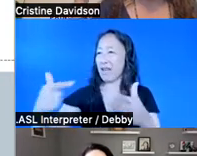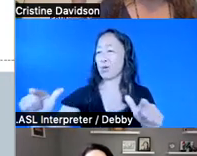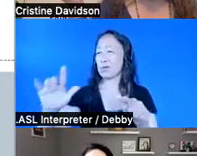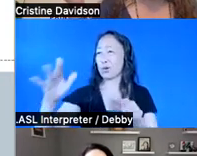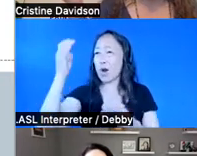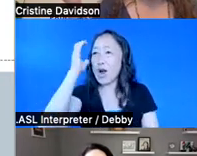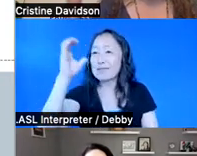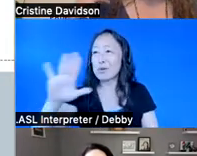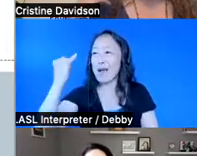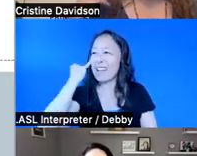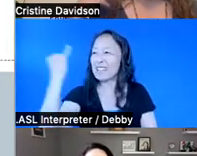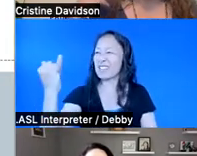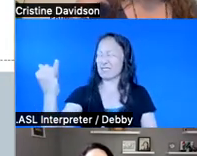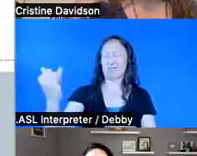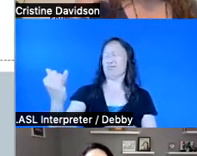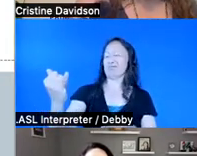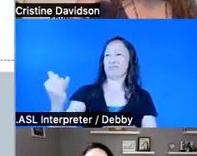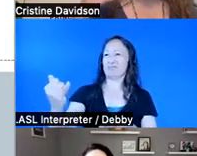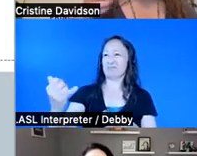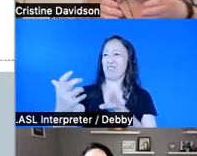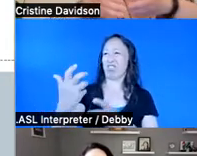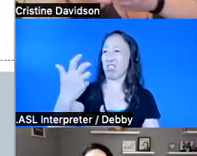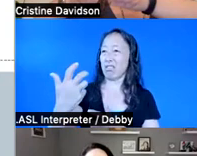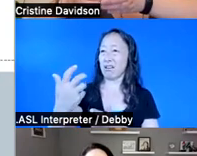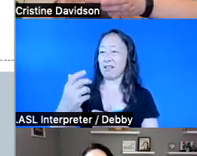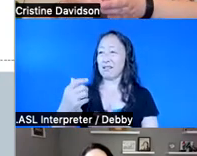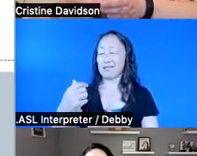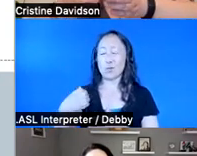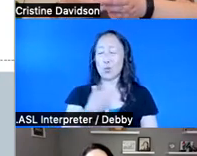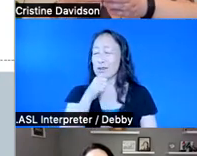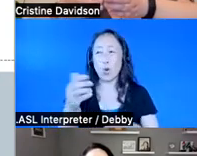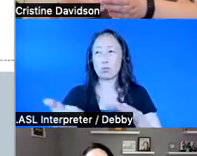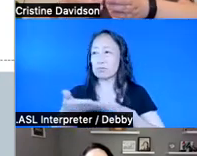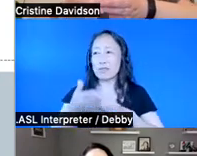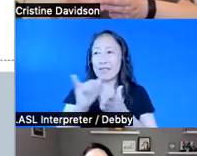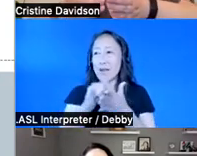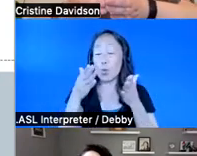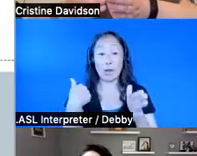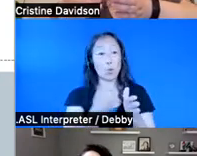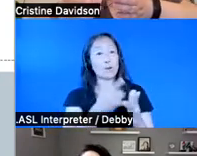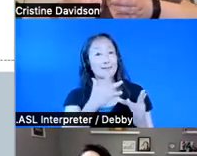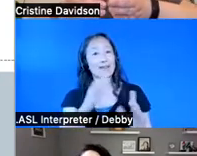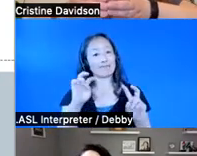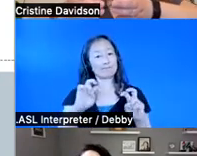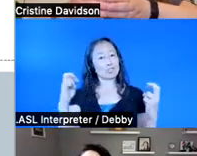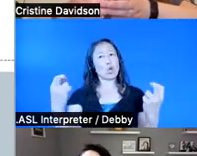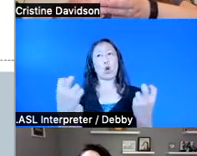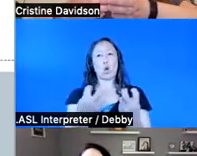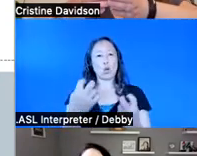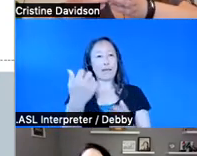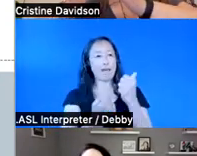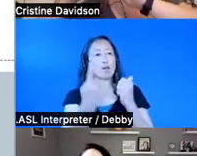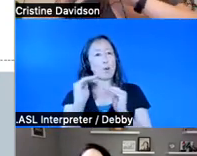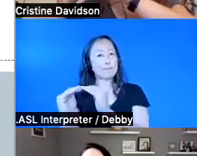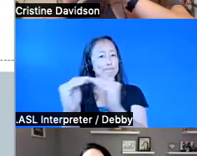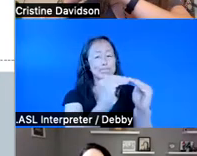and your ideas. They're not how we function. We function like this in a circle where everyone is valued and has a purpose in